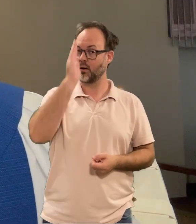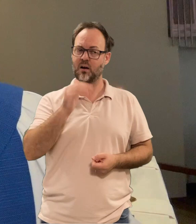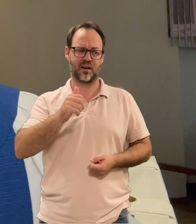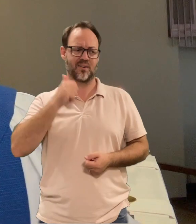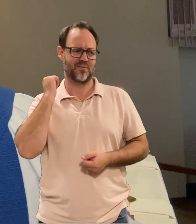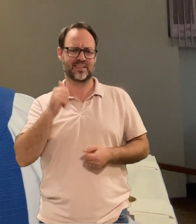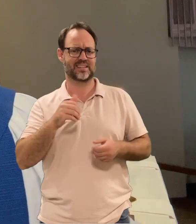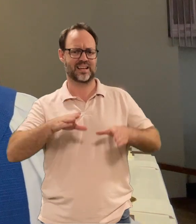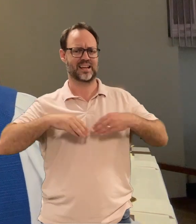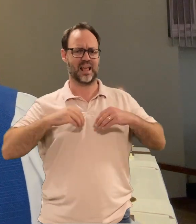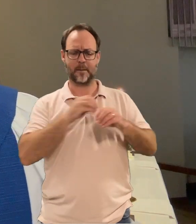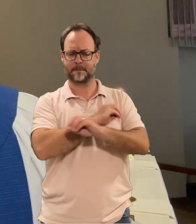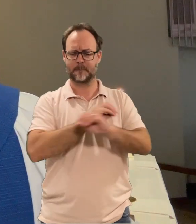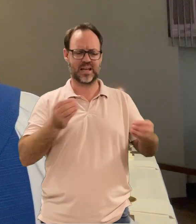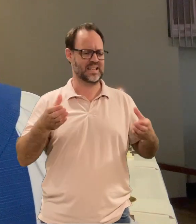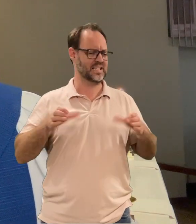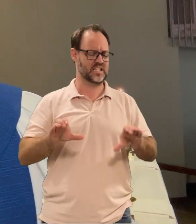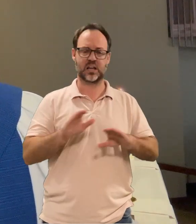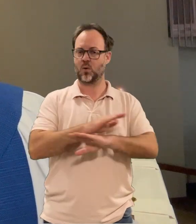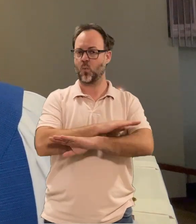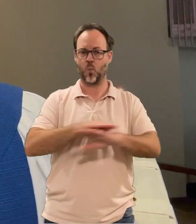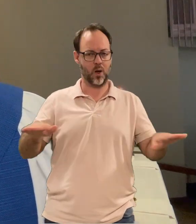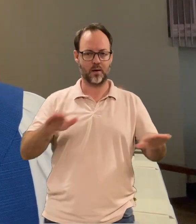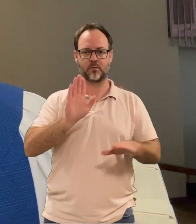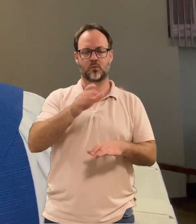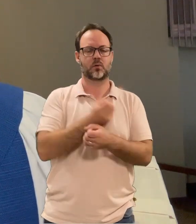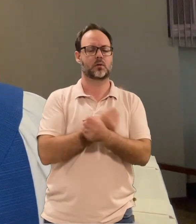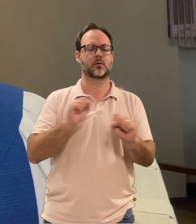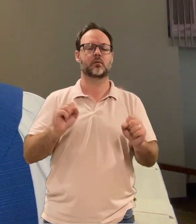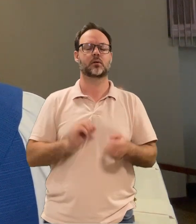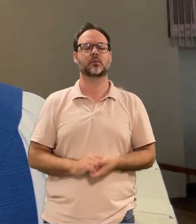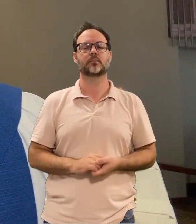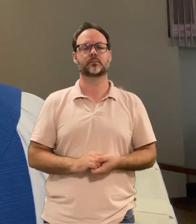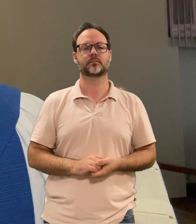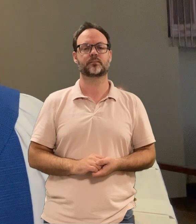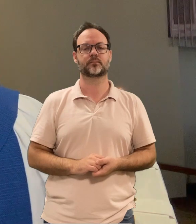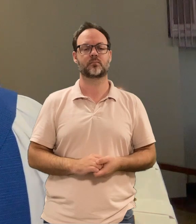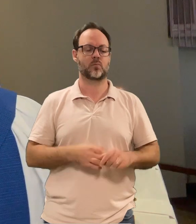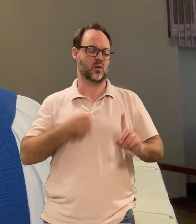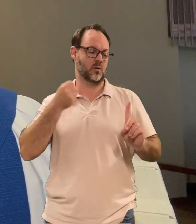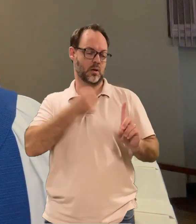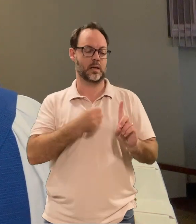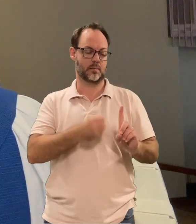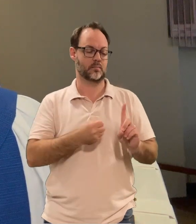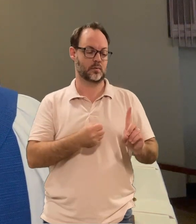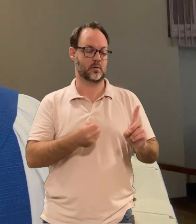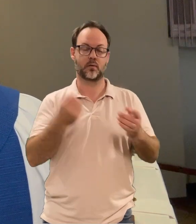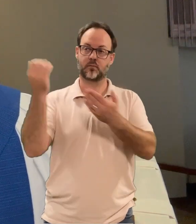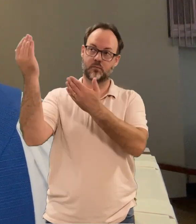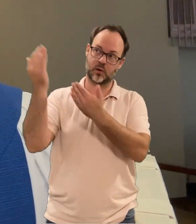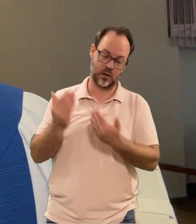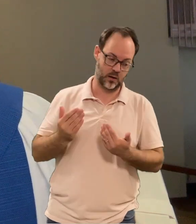It's as if God wasn't going to take any chances whatsoever with your salvation. So